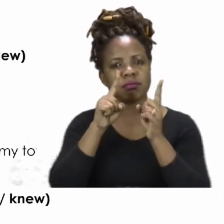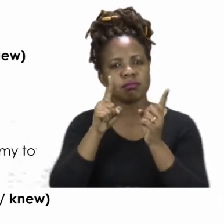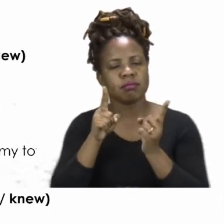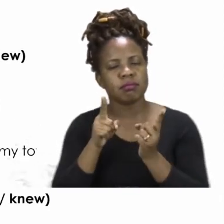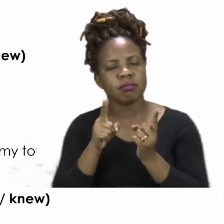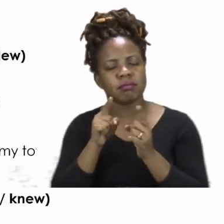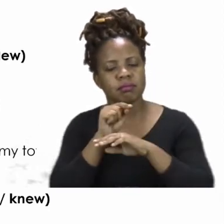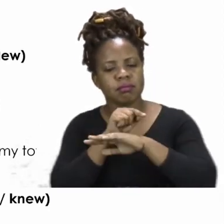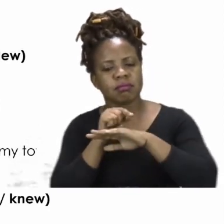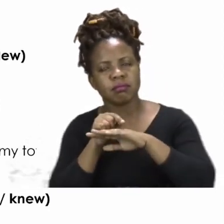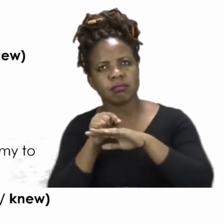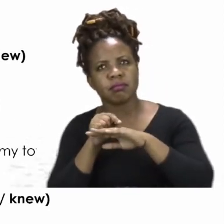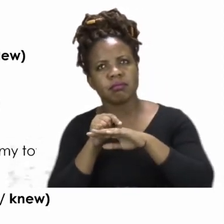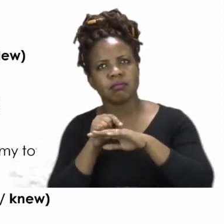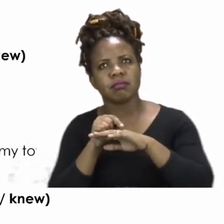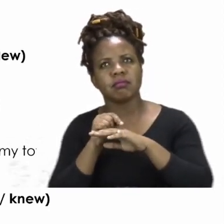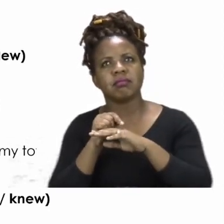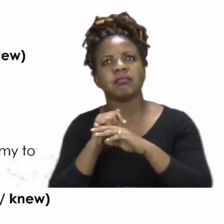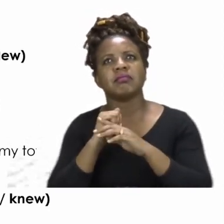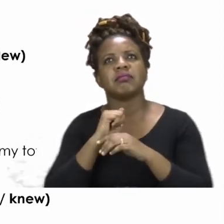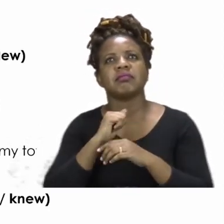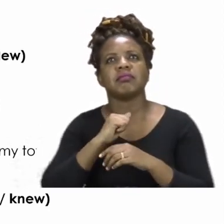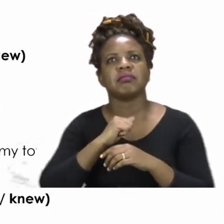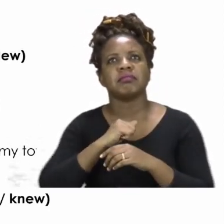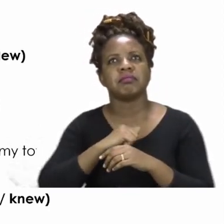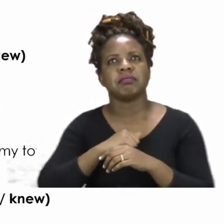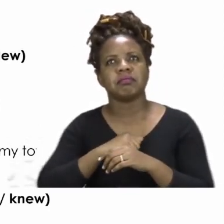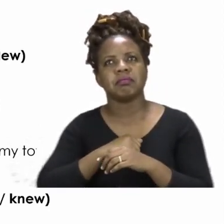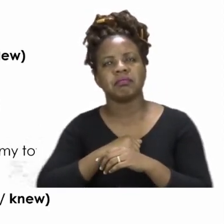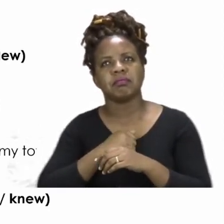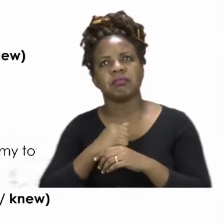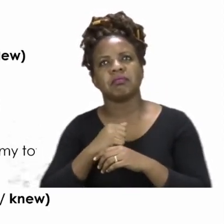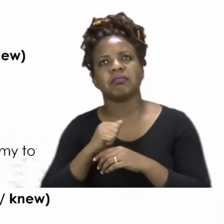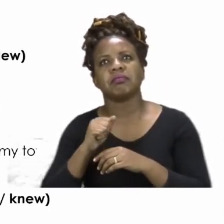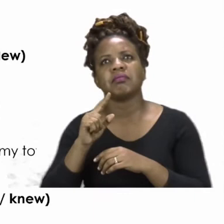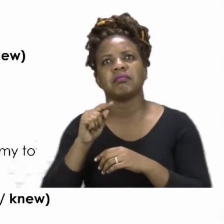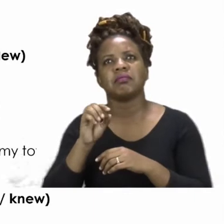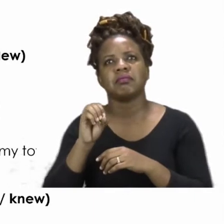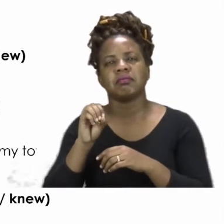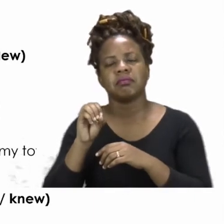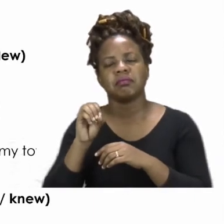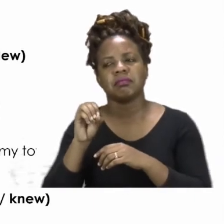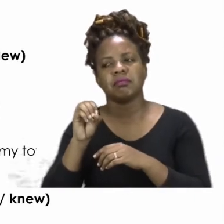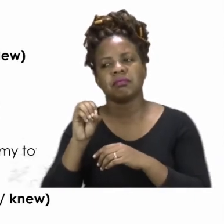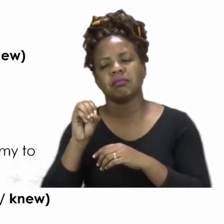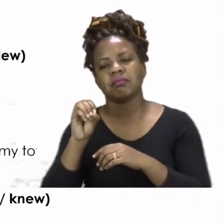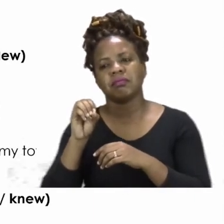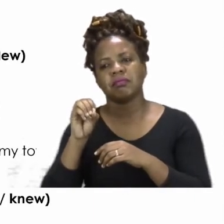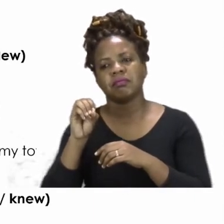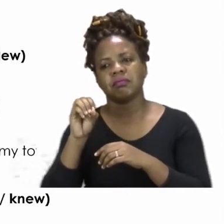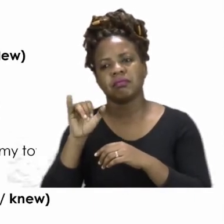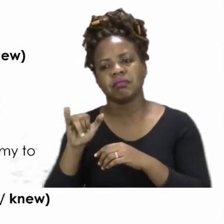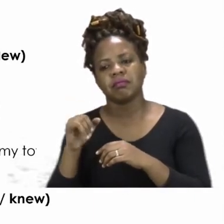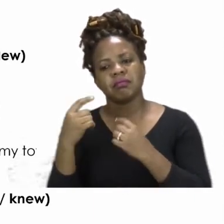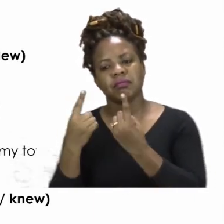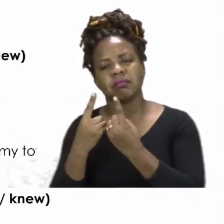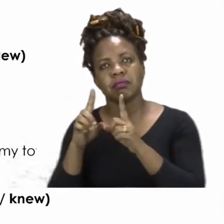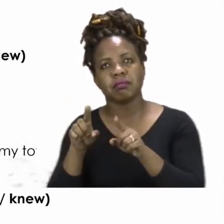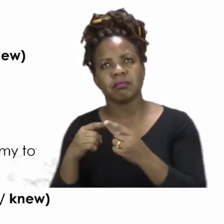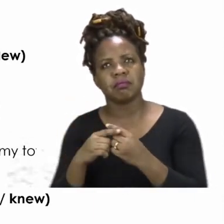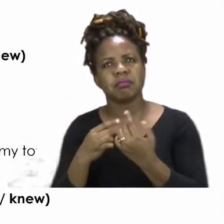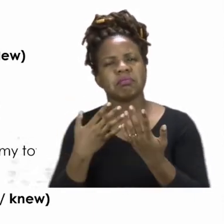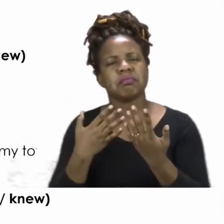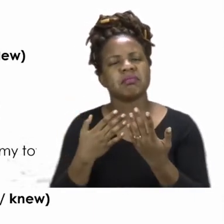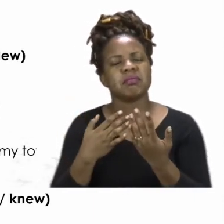If you said crew, let's try and use it in the sentence and see if it makes sense before we write